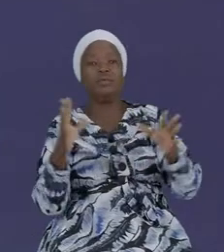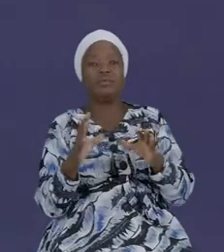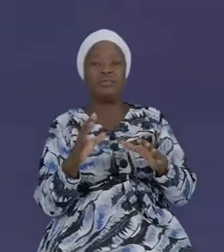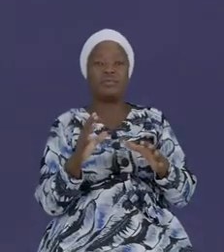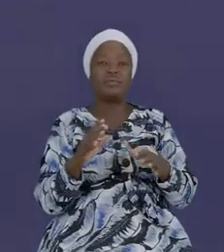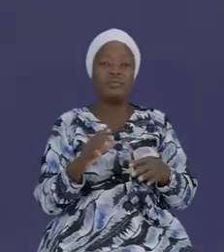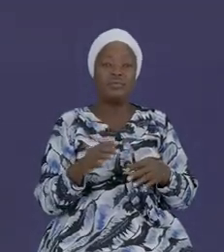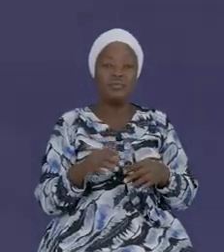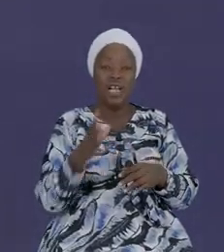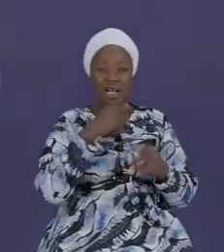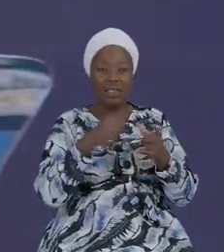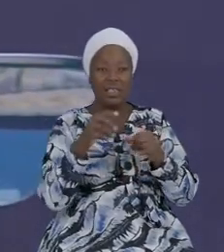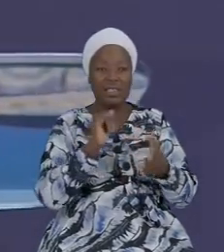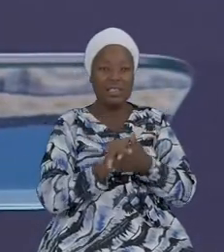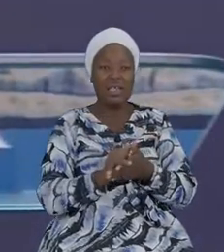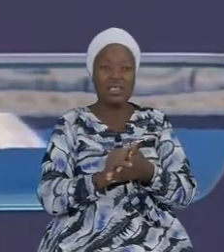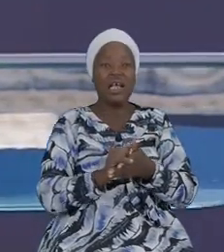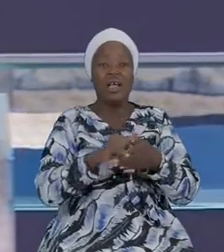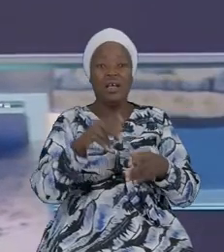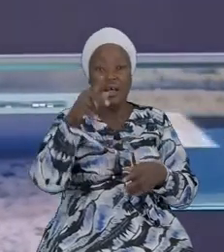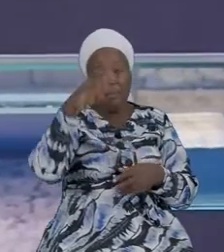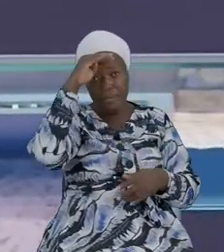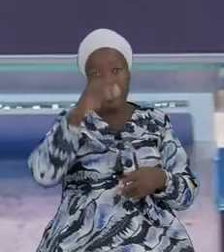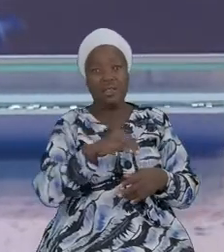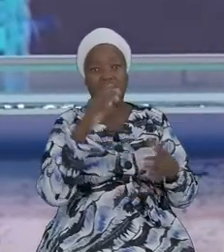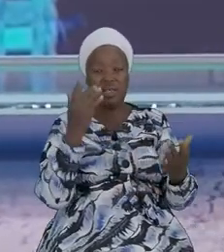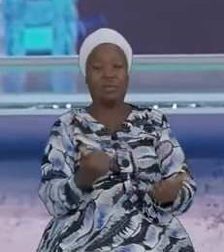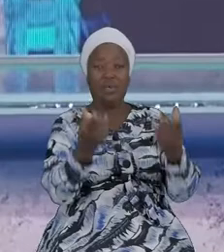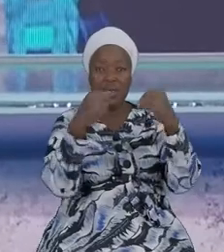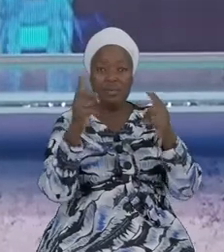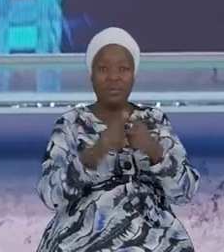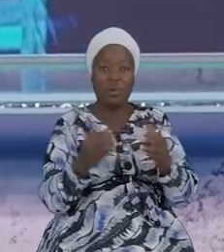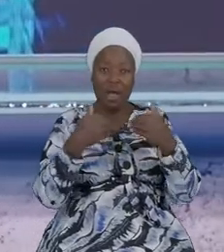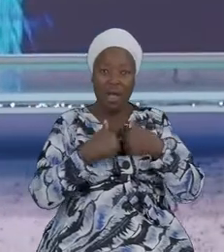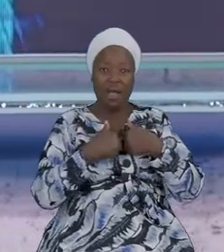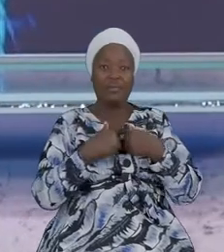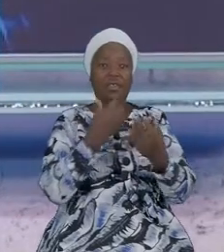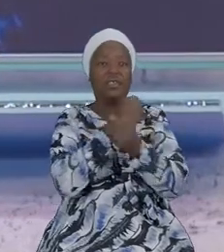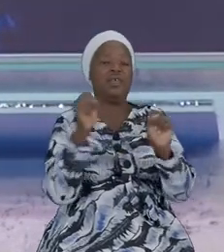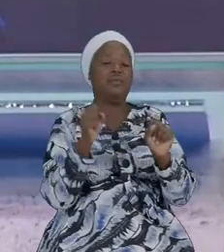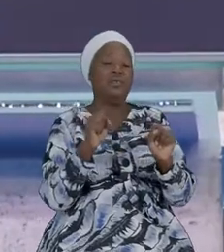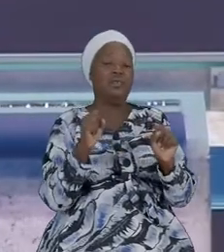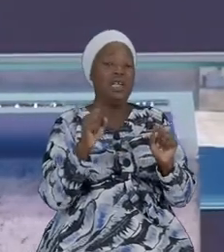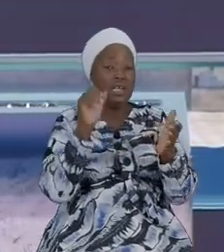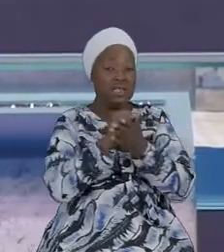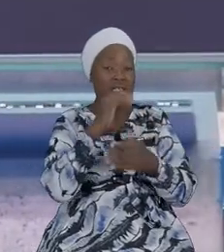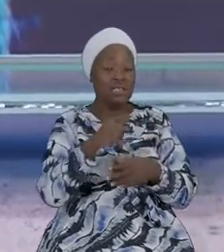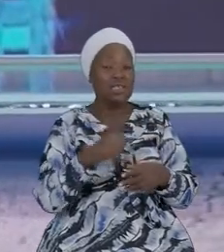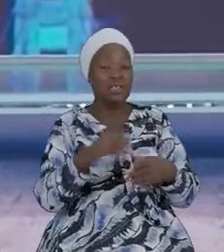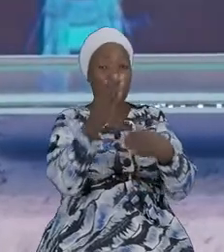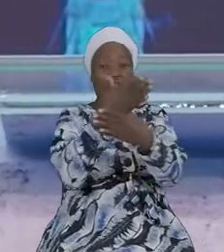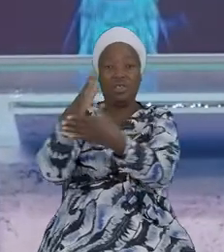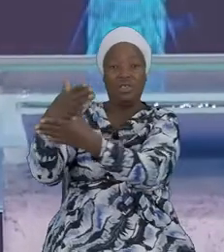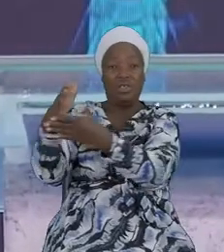And then the Philippian jailer even came to have salvation. That's the